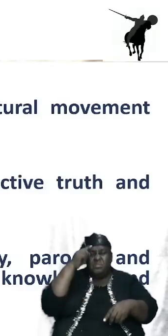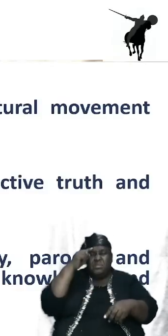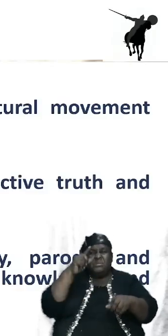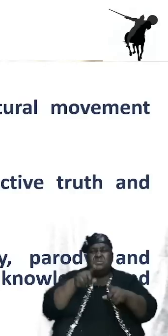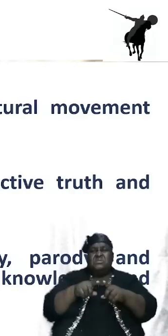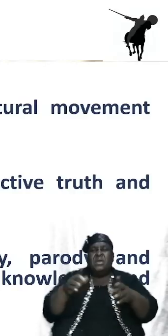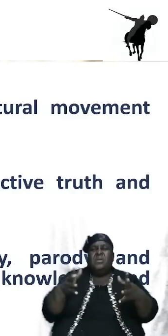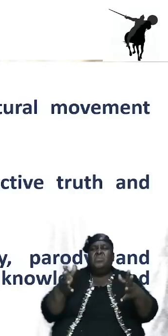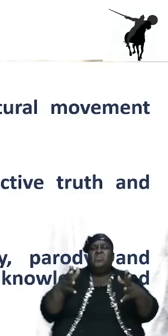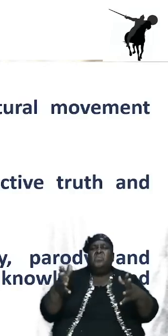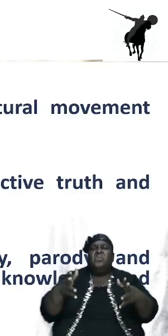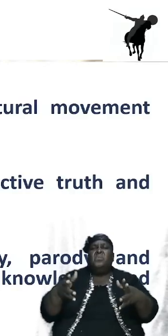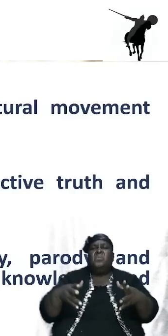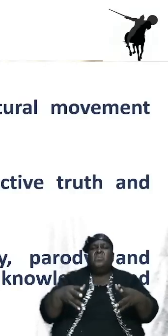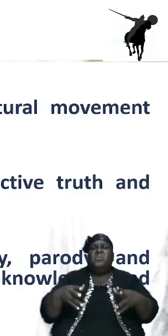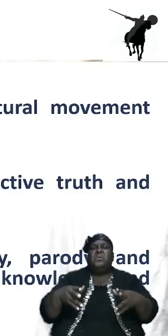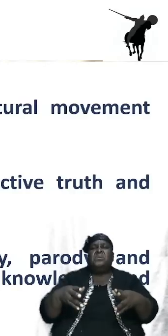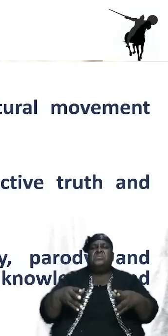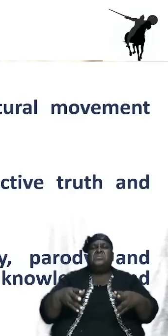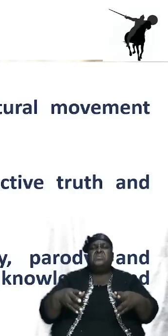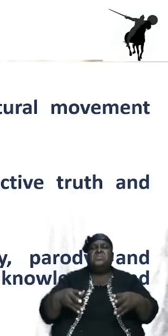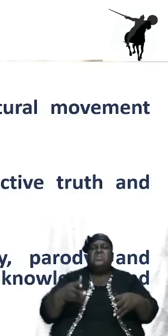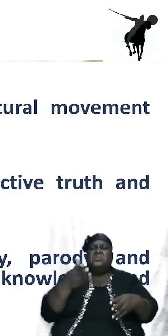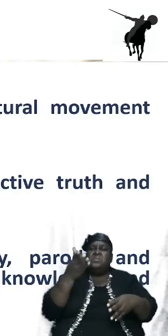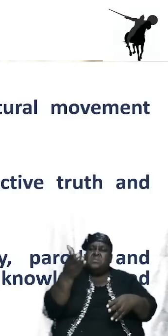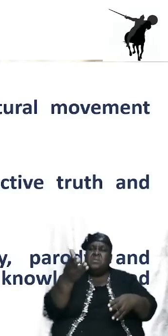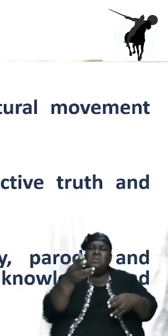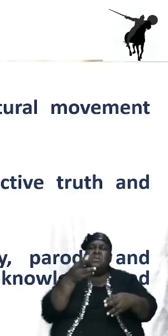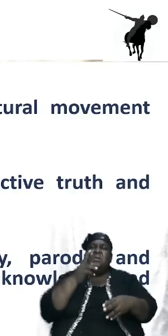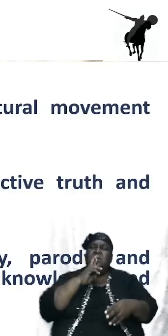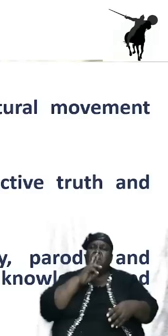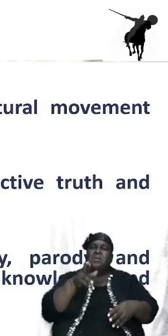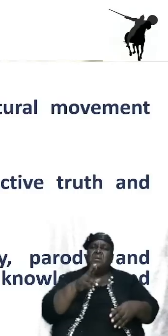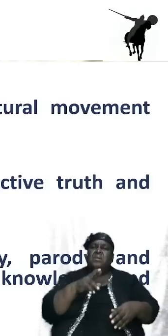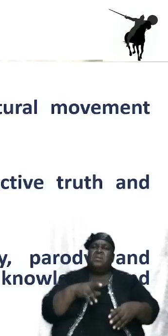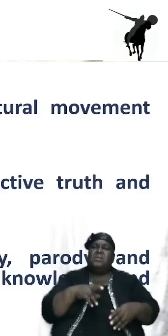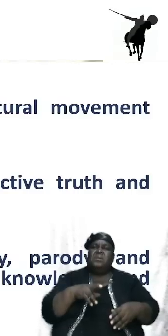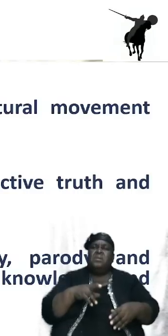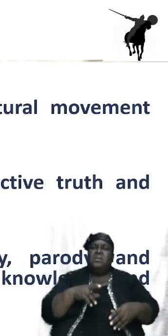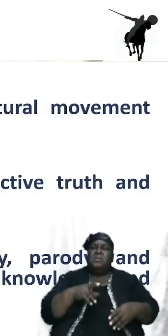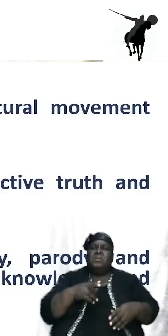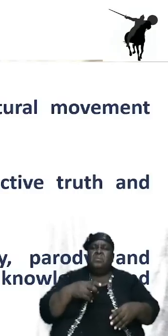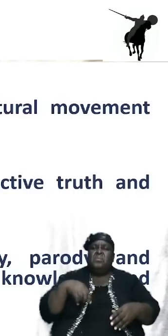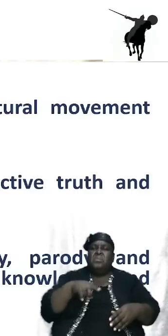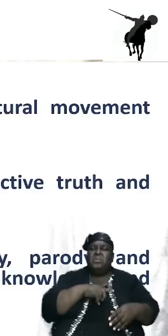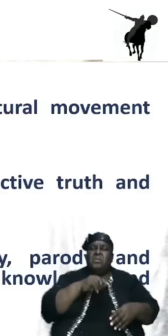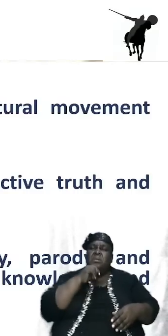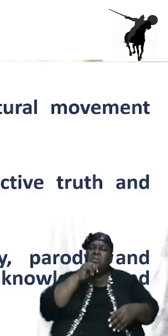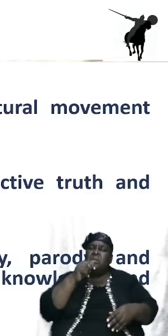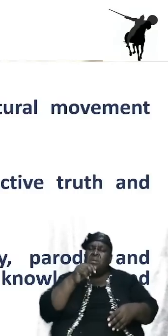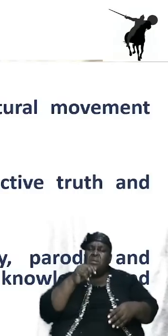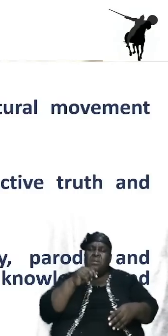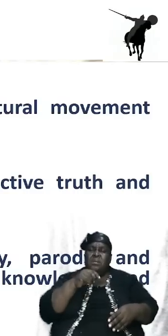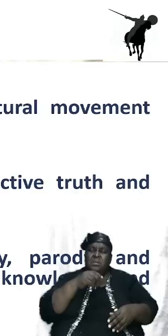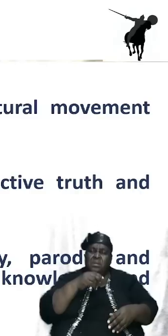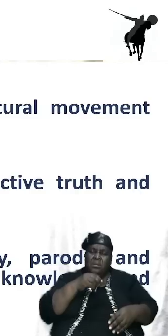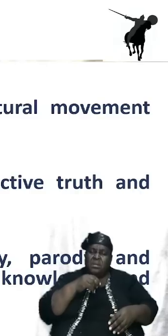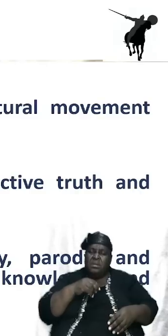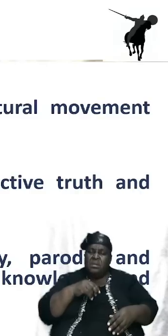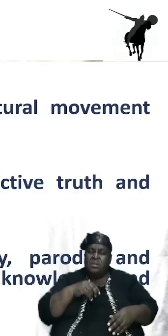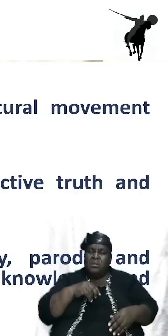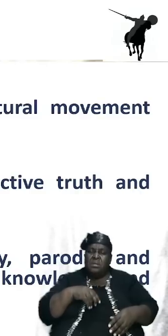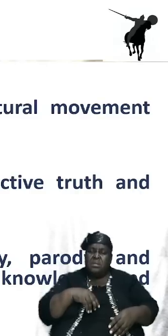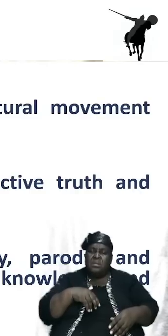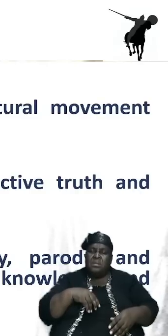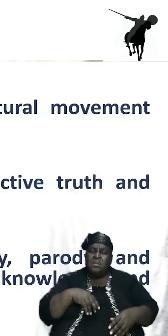gender is. Now, how does this affect the church? While we have not gone this extreme in terms of the concept in church, what has happened in